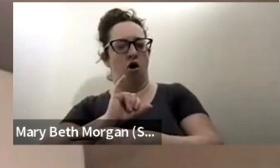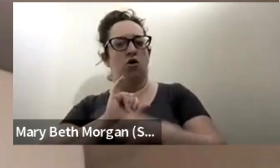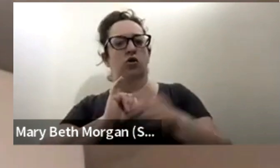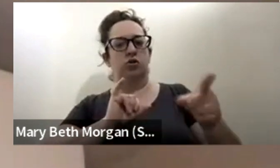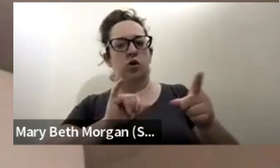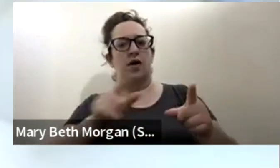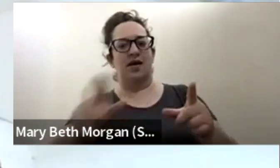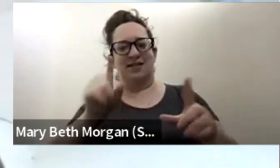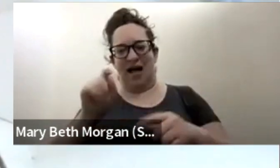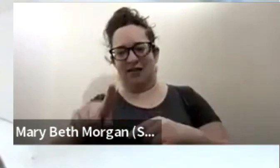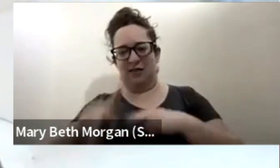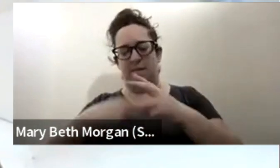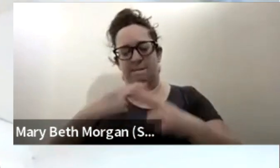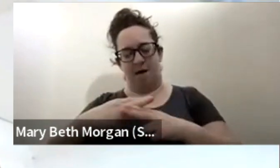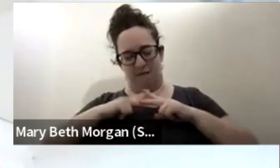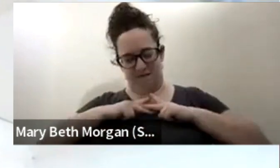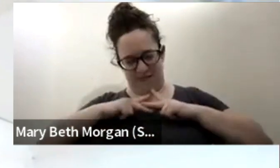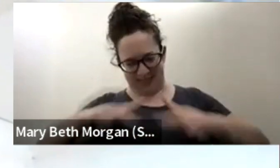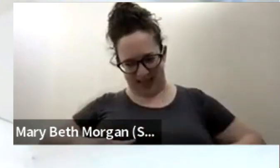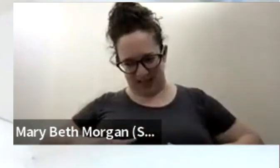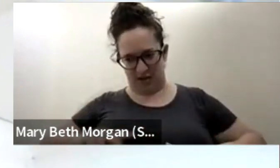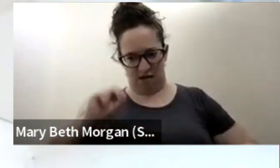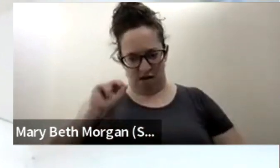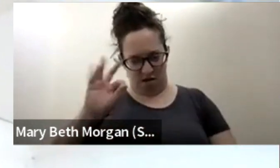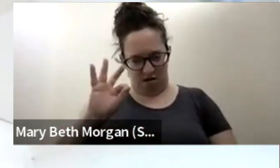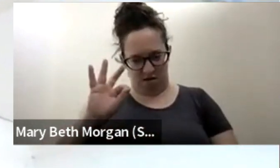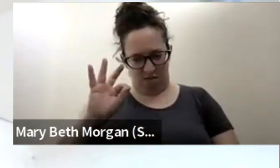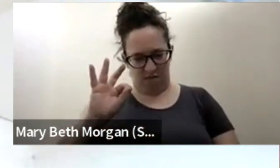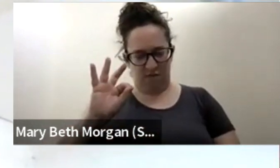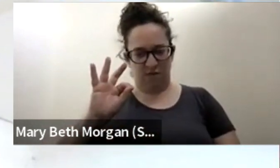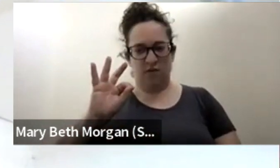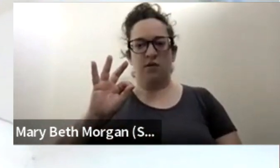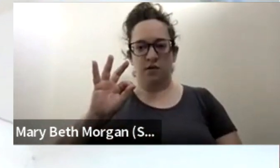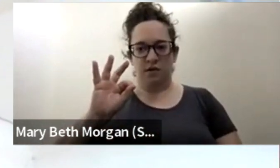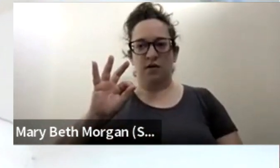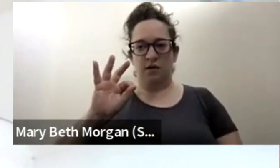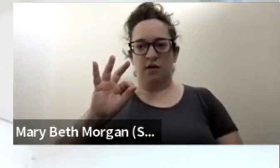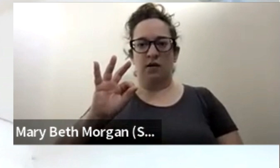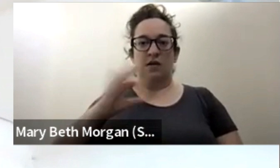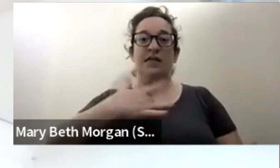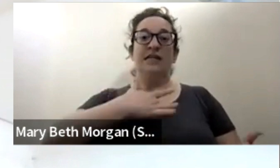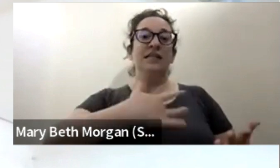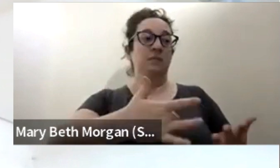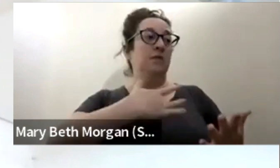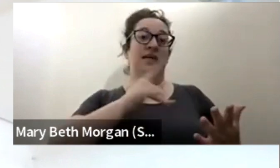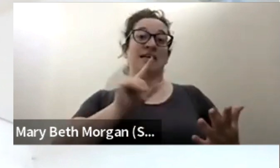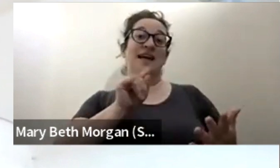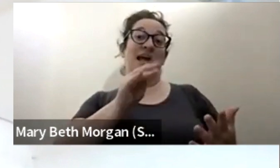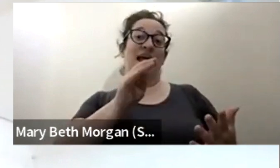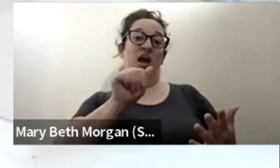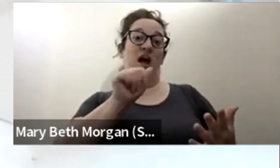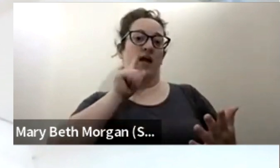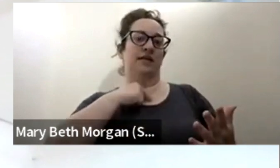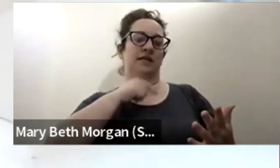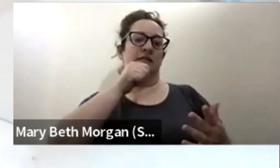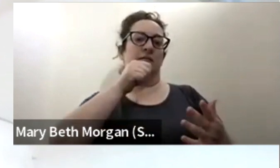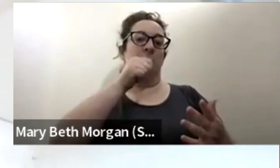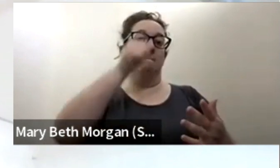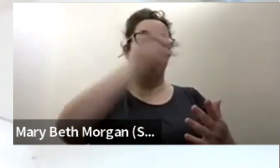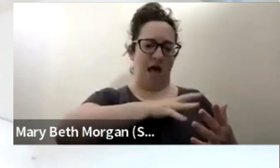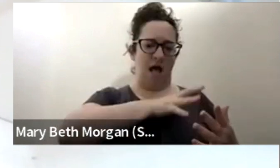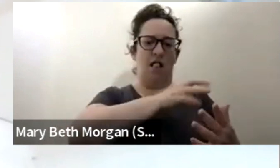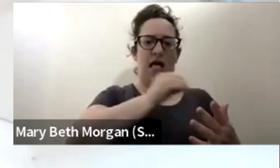roles. Okay. So Chris is asking about the physicality of playing as somebody who's ostensibly